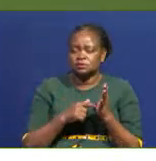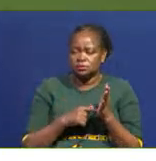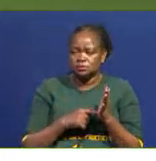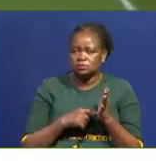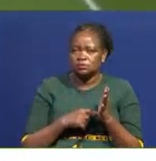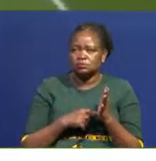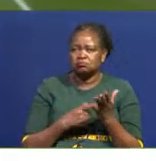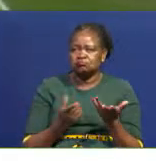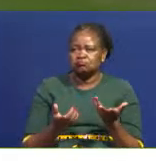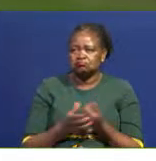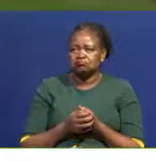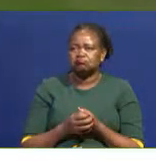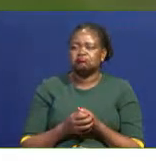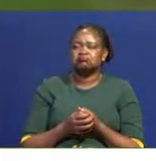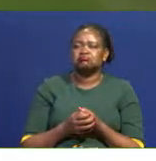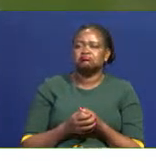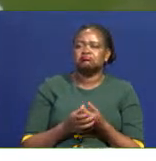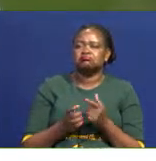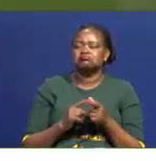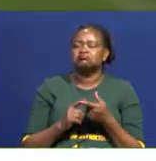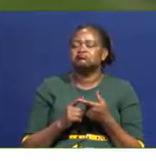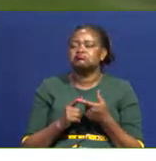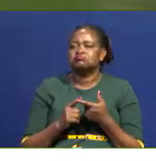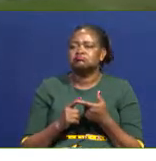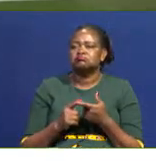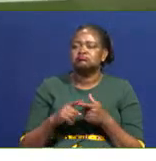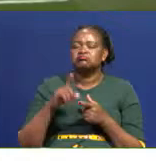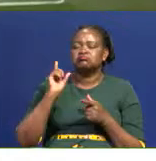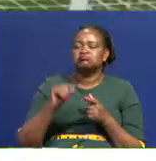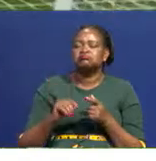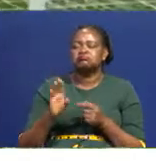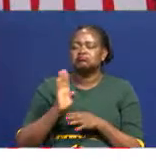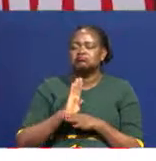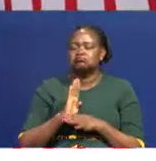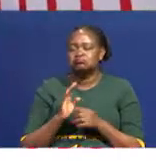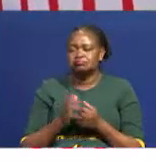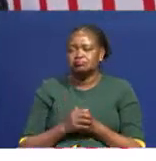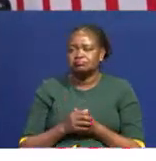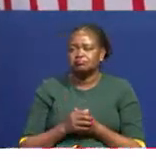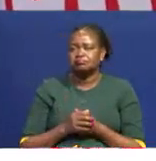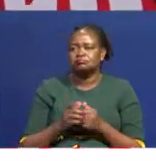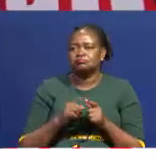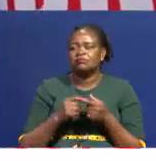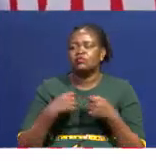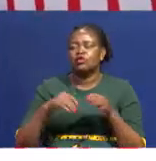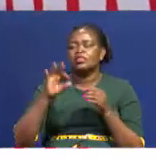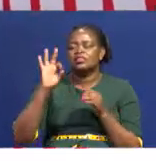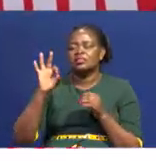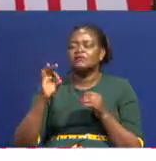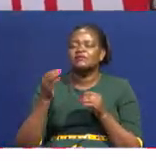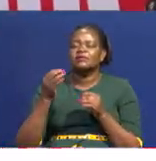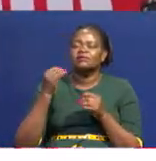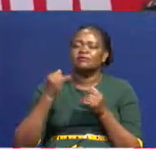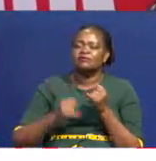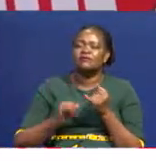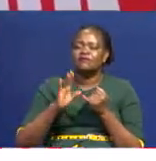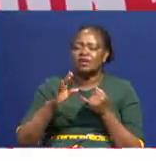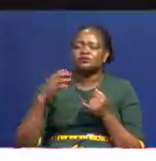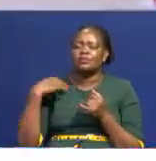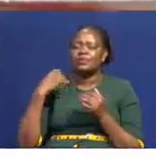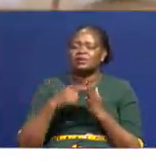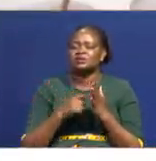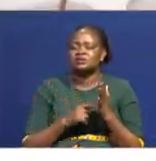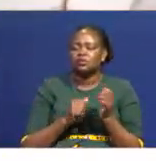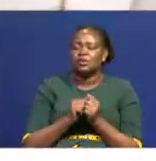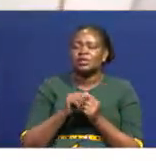for grabs as Atletico Madrid travel to Dortmund while PSG play Barcelona in Paris. Dortmund have lost three of their last five Champions League meetings